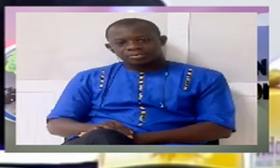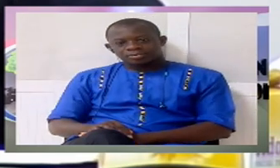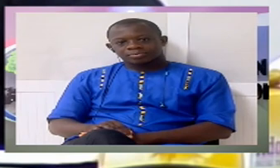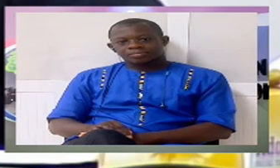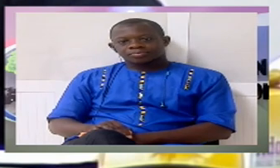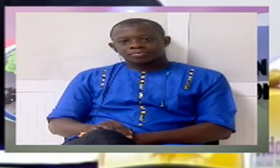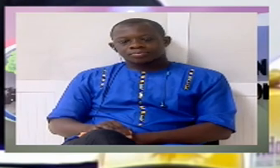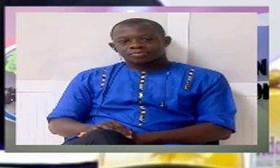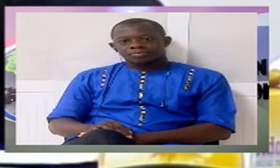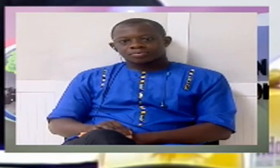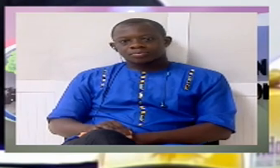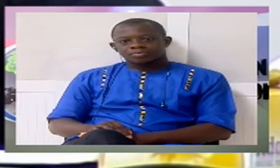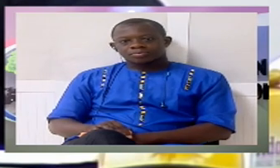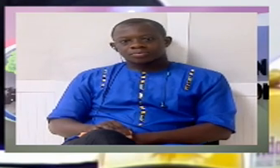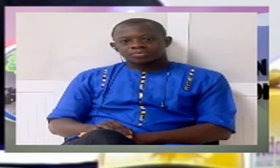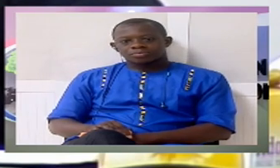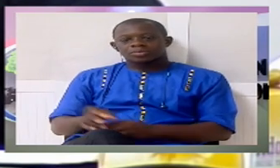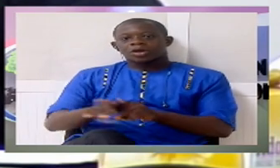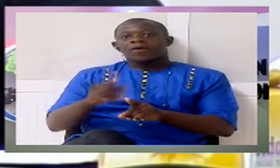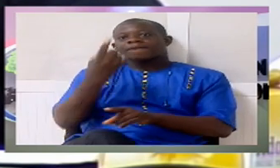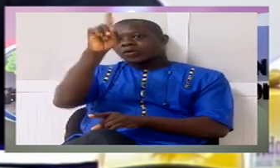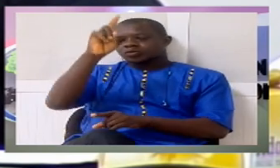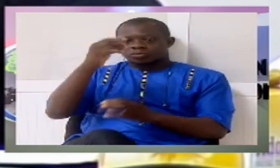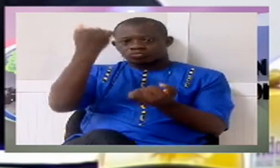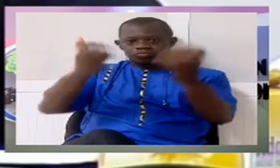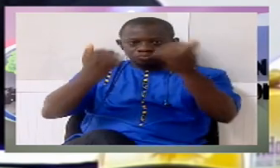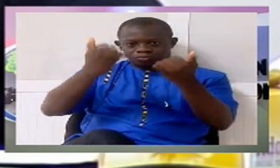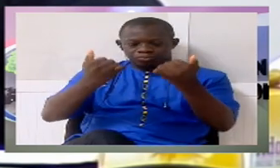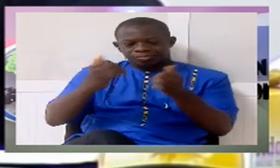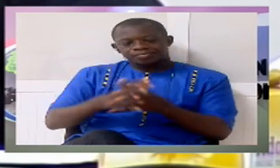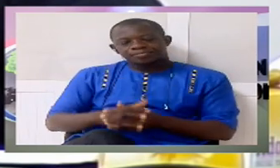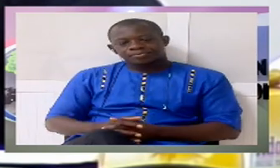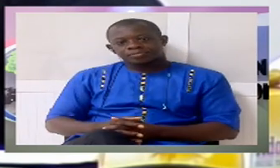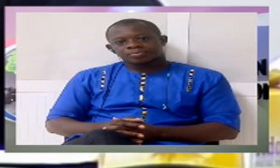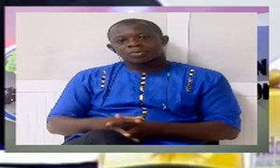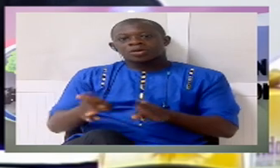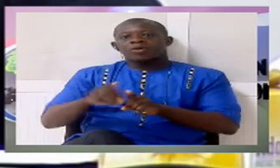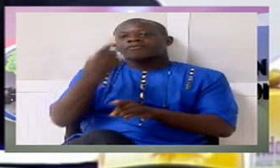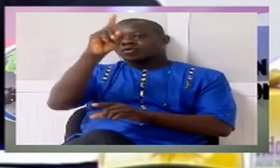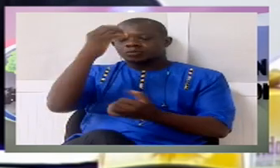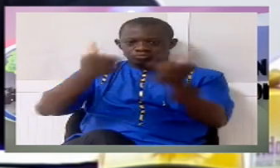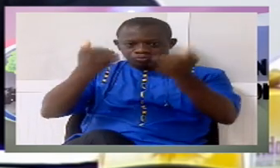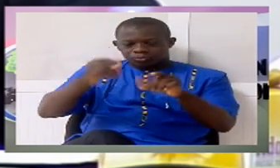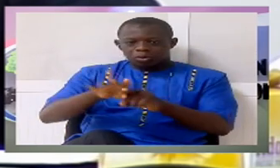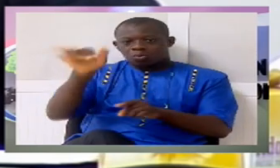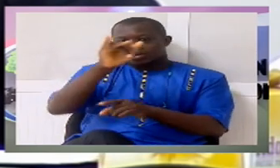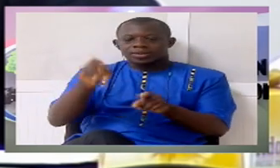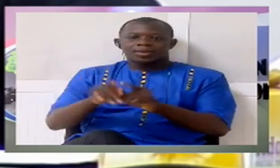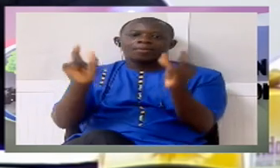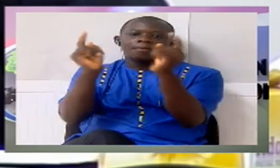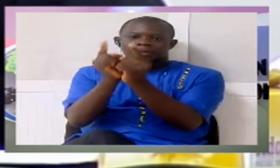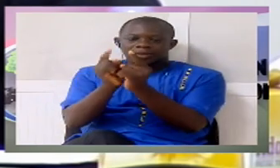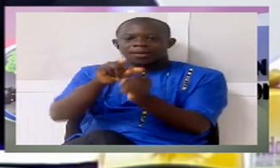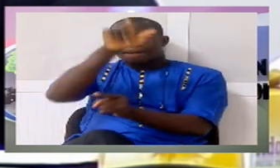wuñ ko. The first vehicle. Moto bu ñëkka bi. The first vehicle that would come across that